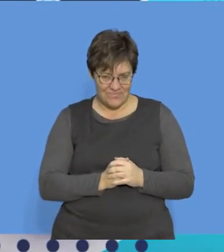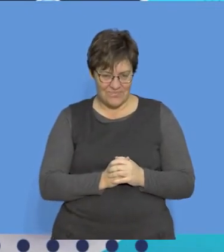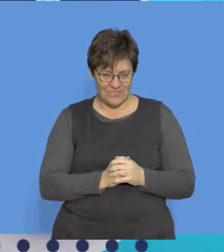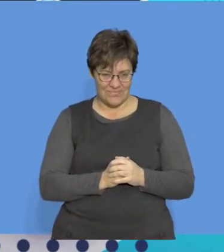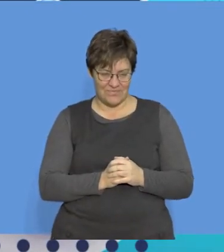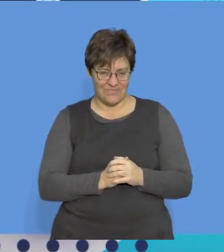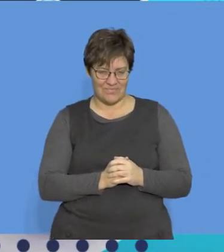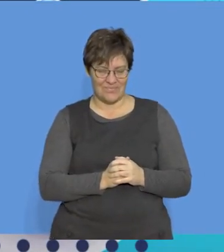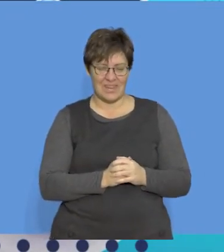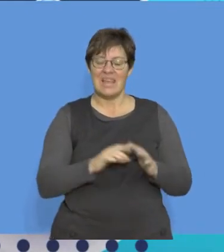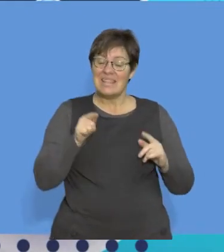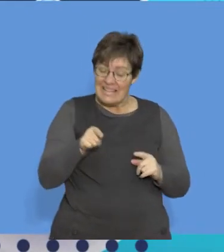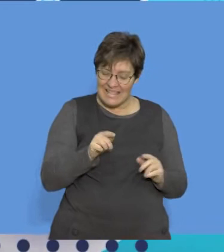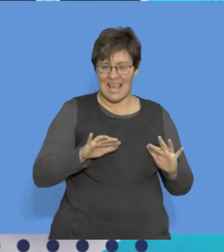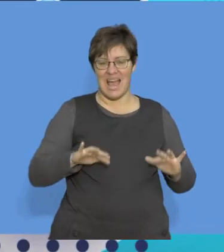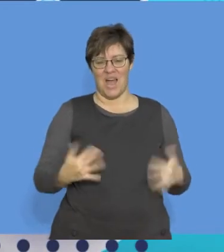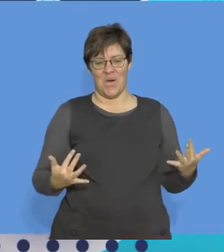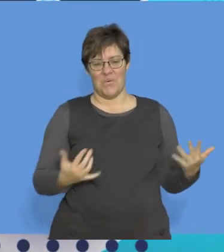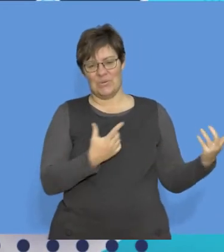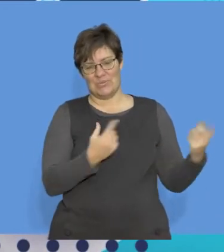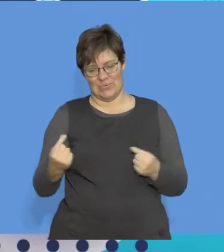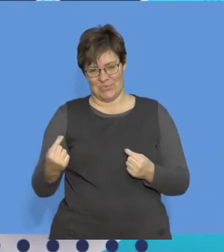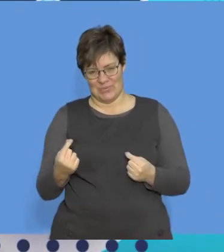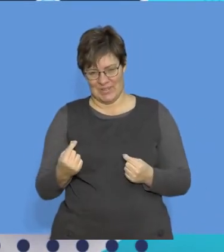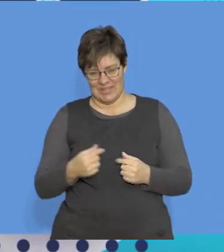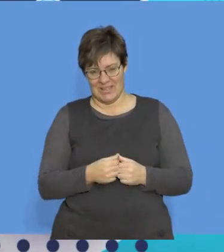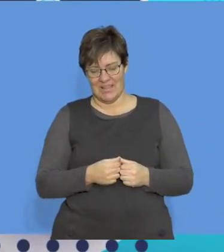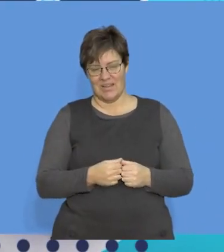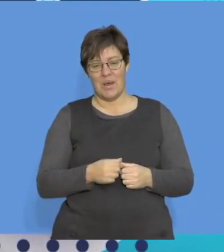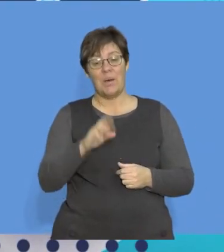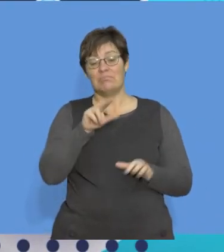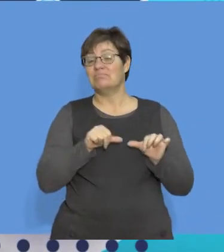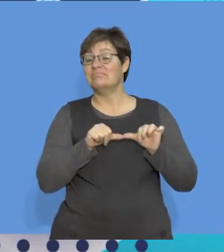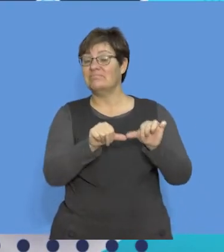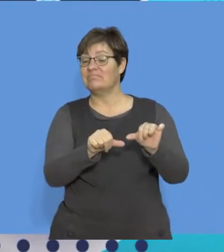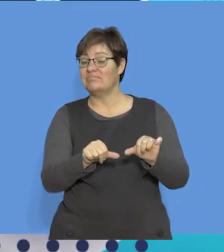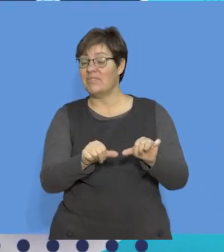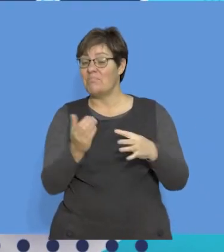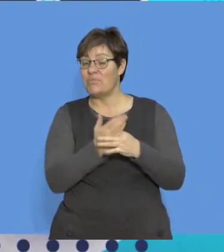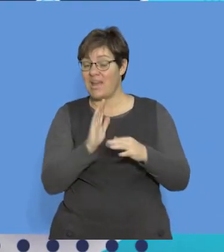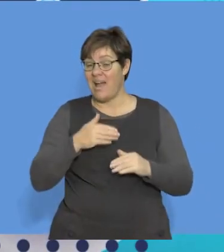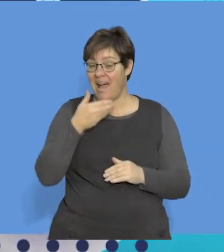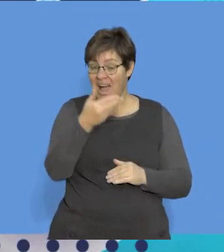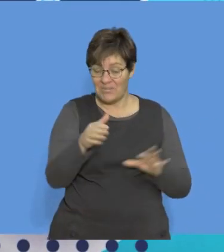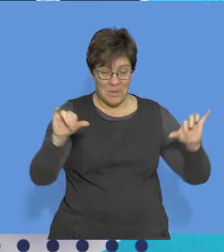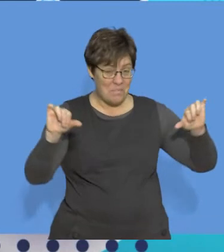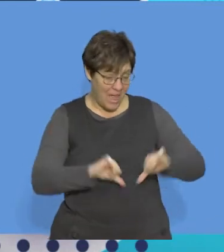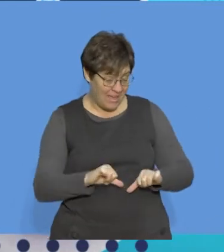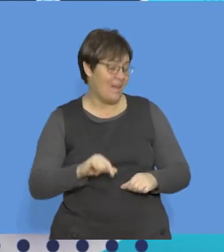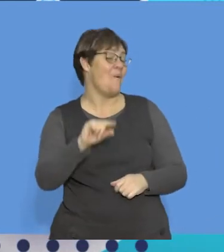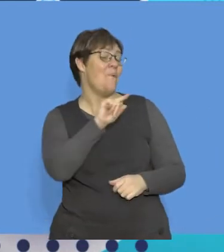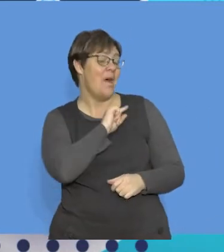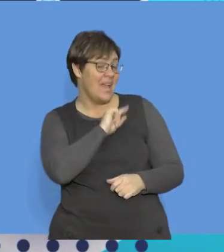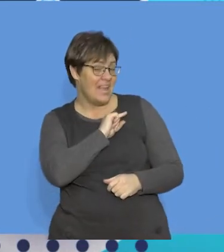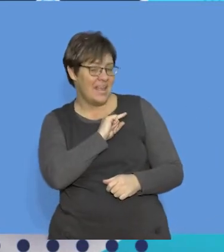And that's how we try to do geometry. Guys, please stay tuned. I want us to take a quick ad break so that when we come back, we